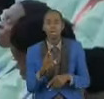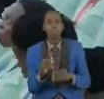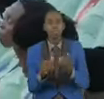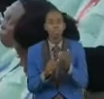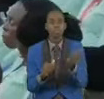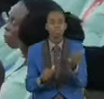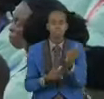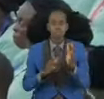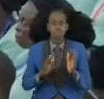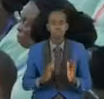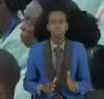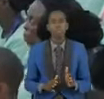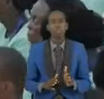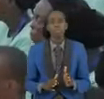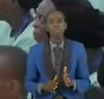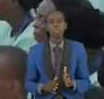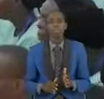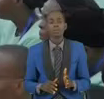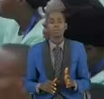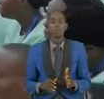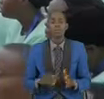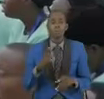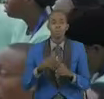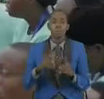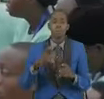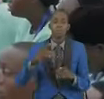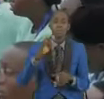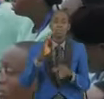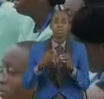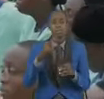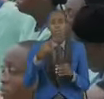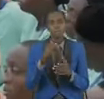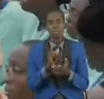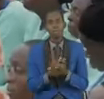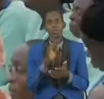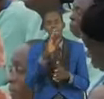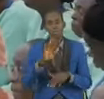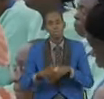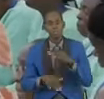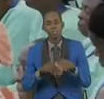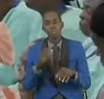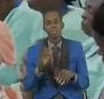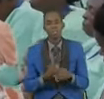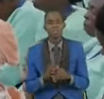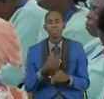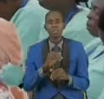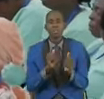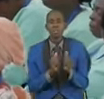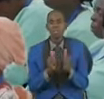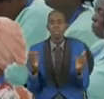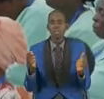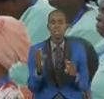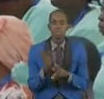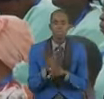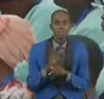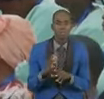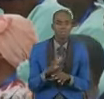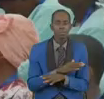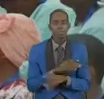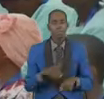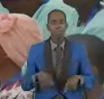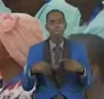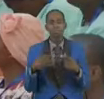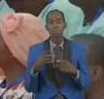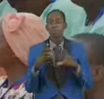sin by the grace of God. I'm walking a licentious life, a careless life by the grace of God. He said, no,